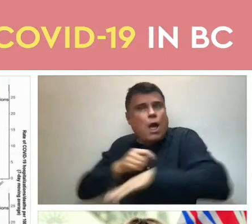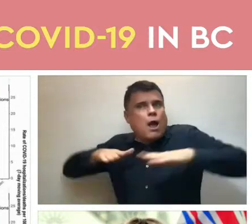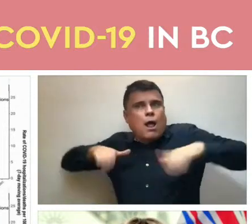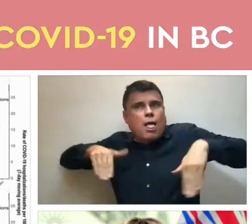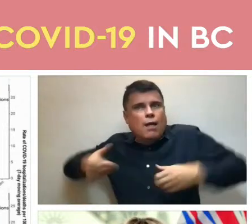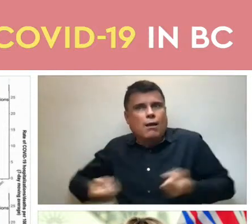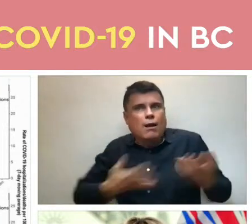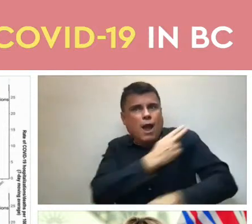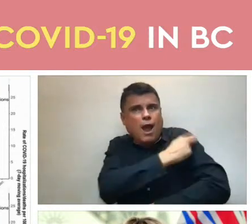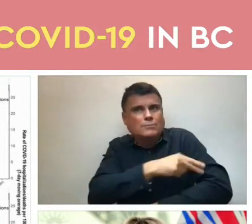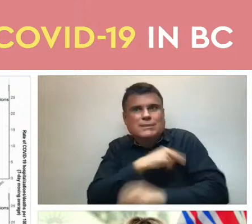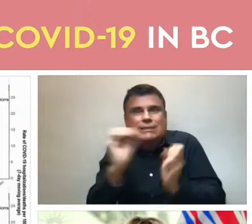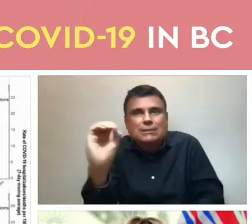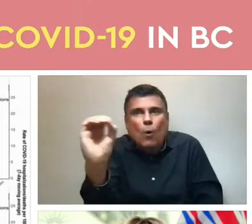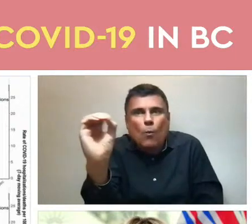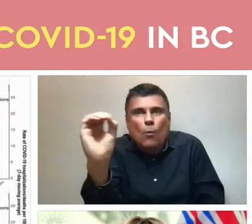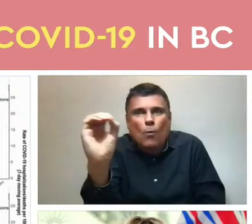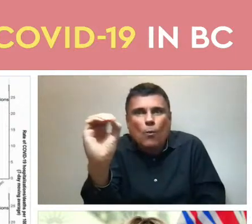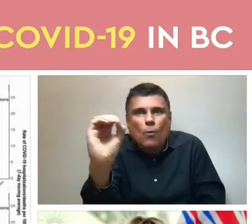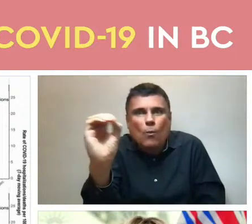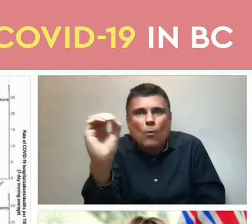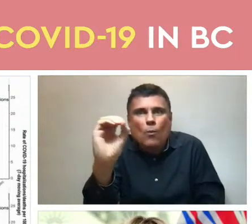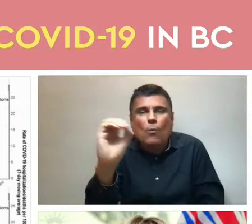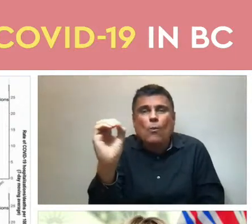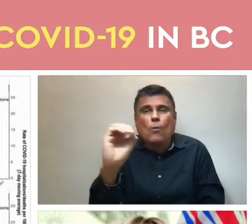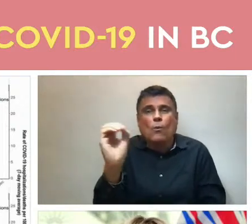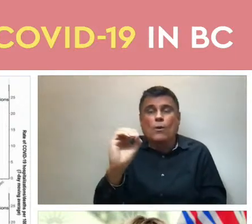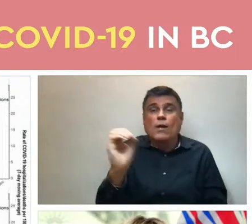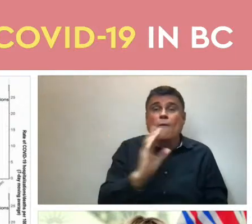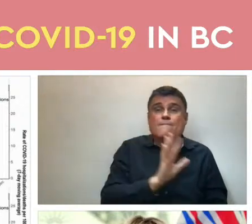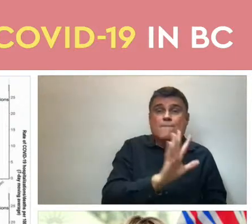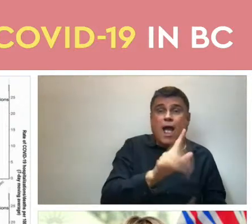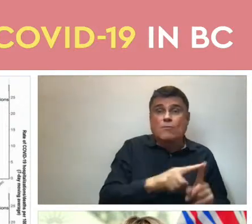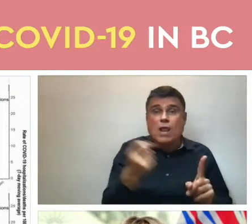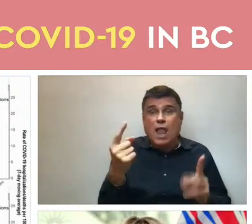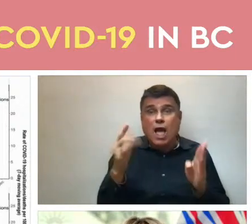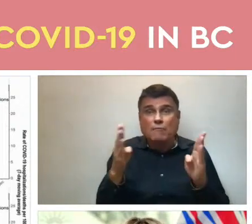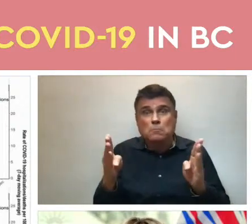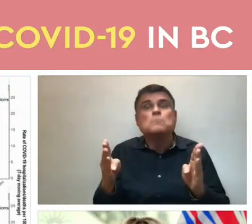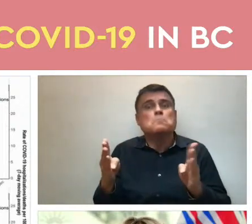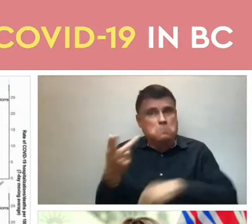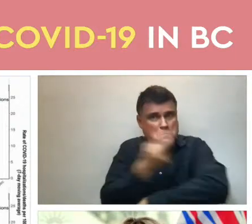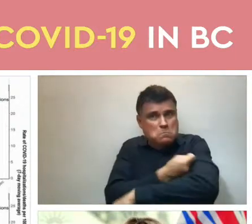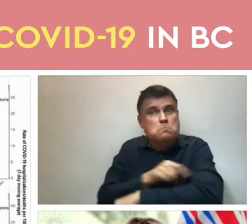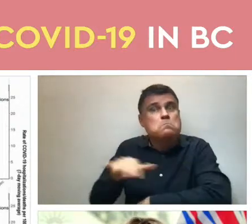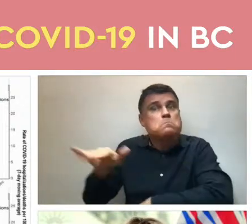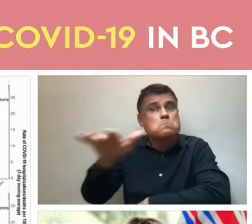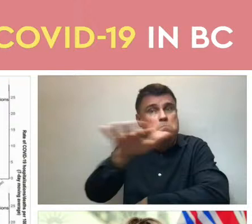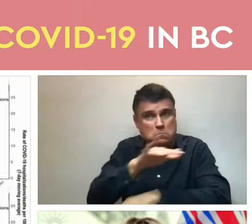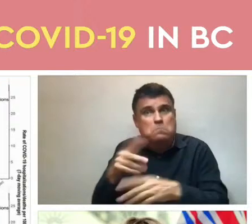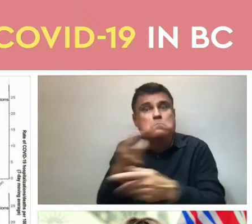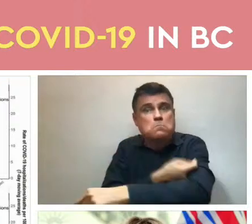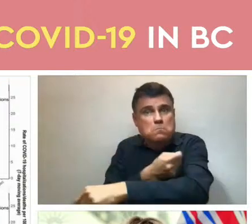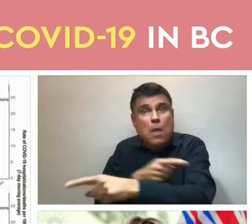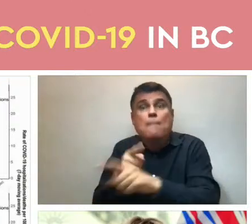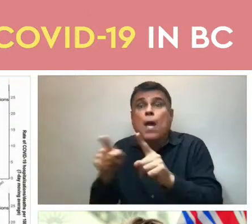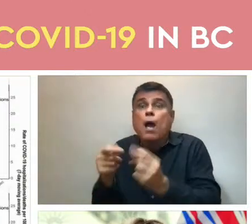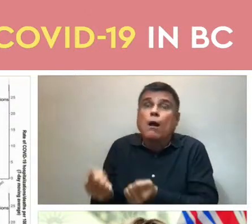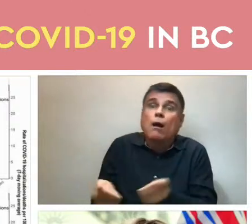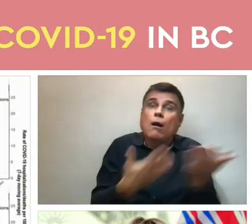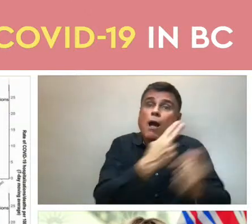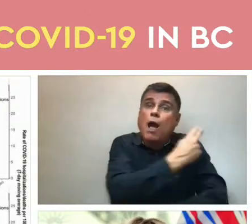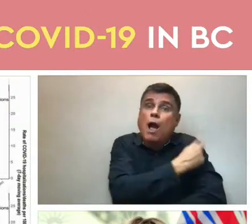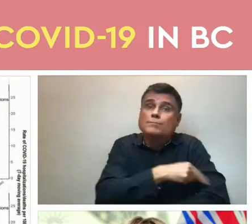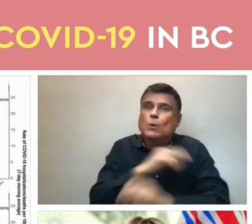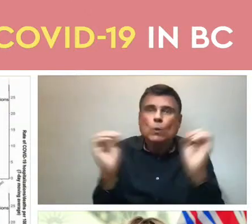to 11 young people being immunized as well, and there's been no hospitalizations among vaccinated children in this province.